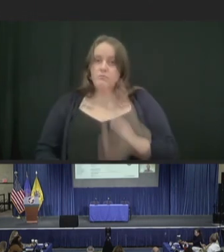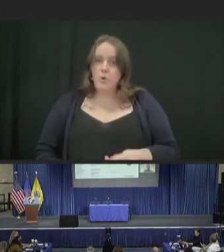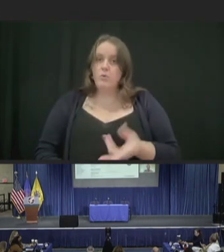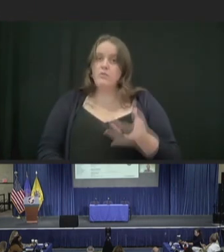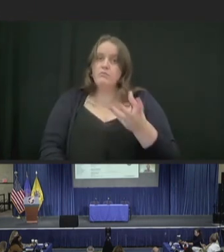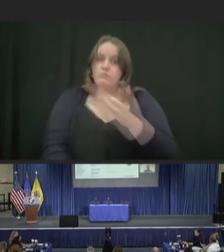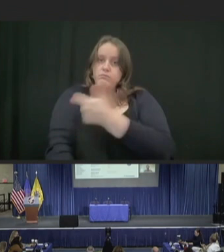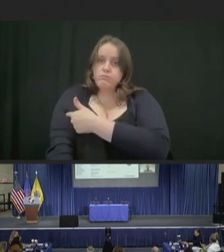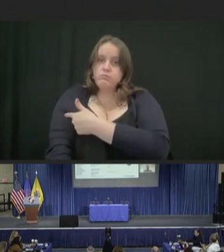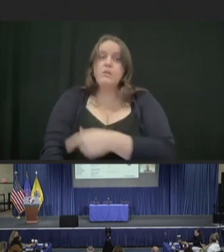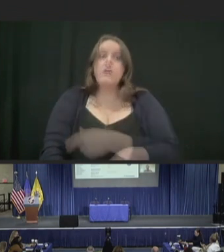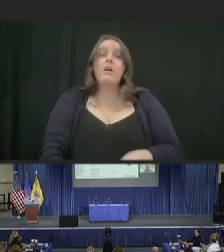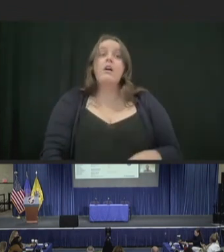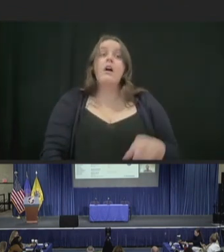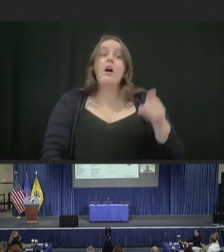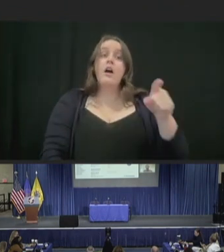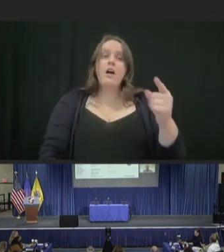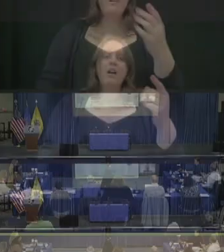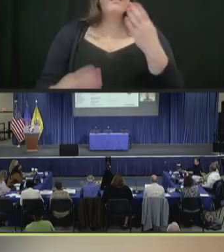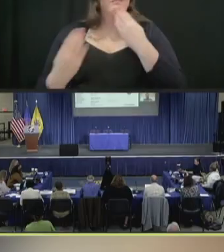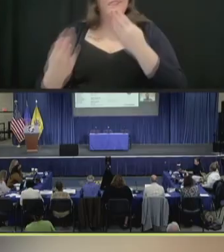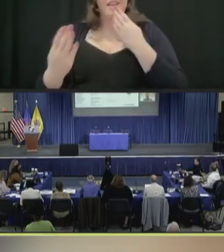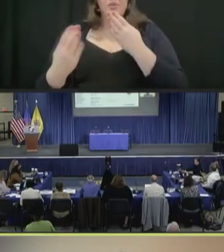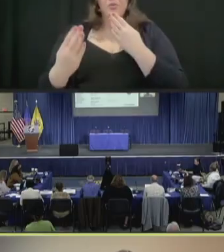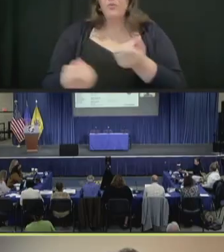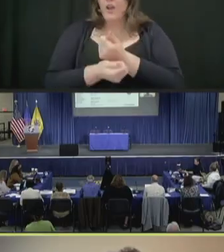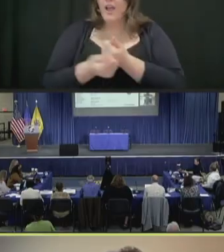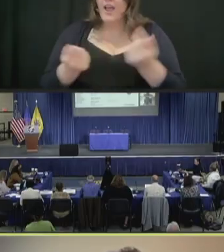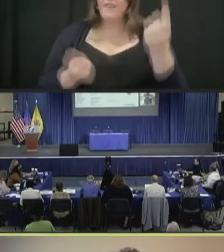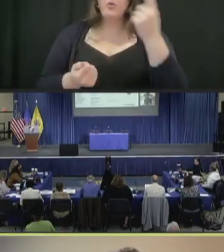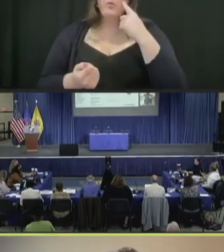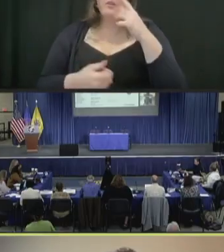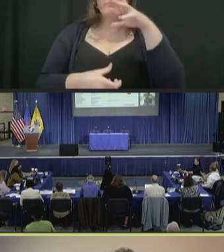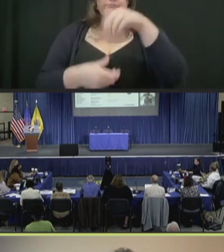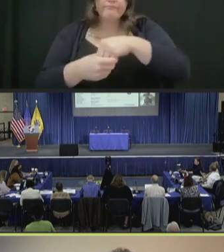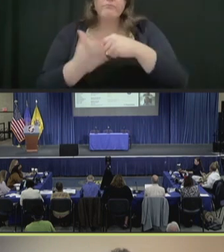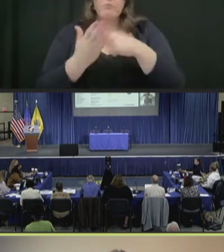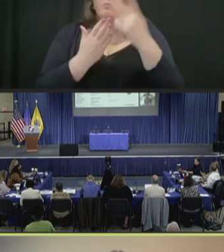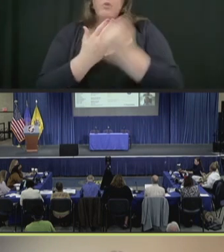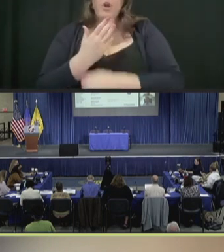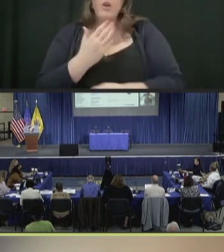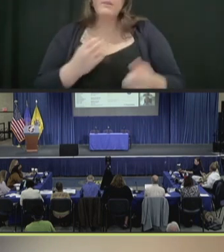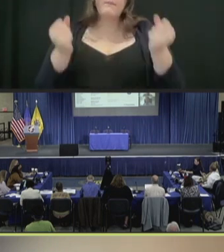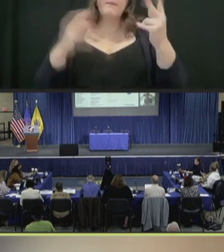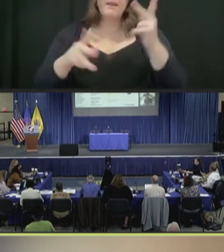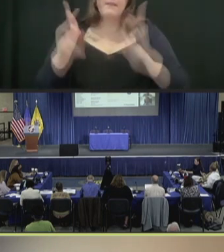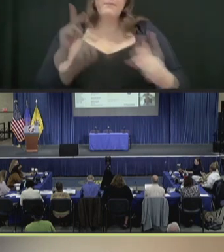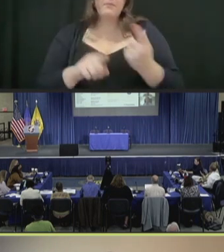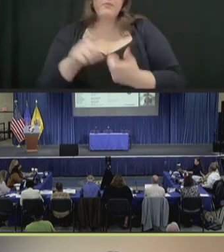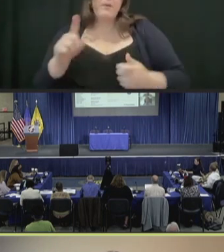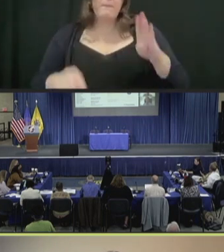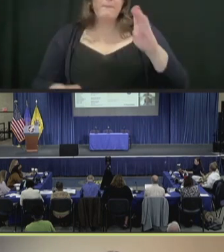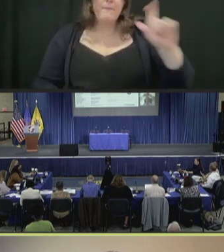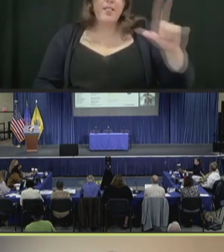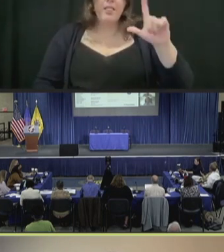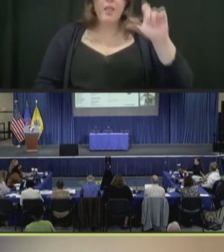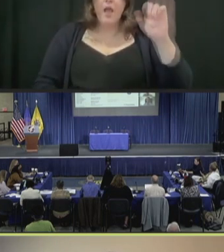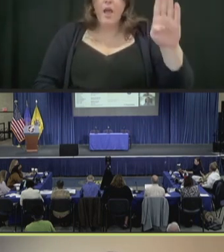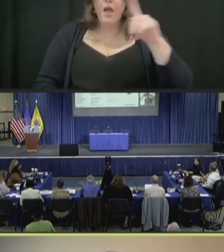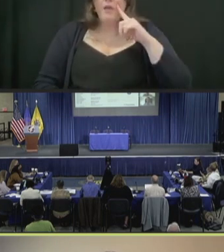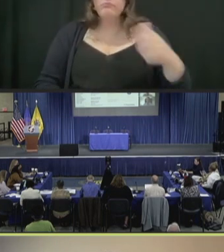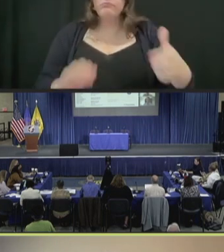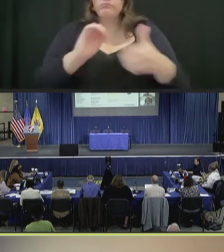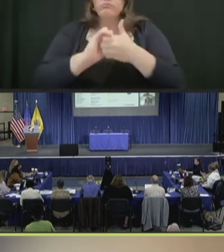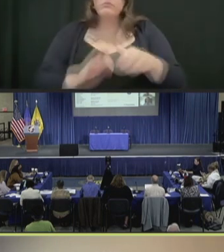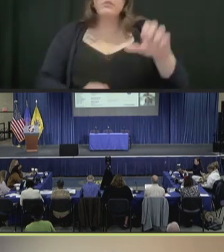And so I just want to thank everybody that worked on this project. There's many people from Bill's lab who worked on it. It was a big collaboration with Shane Crotty's lab